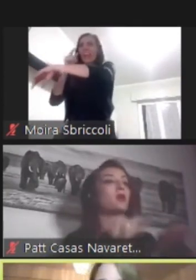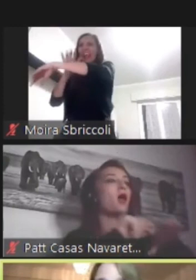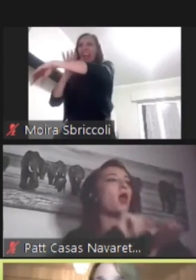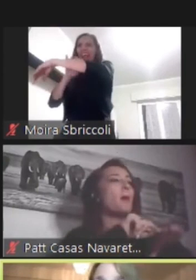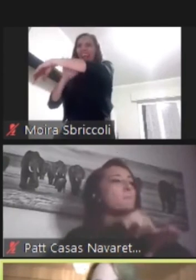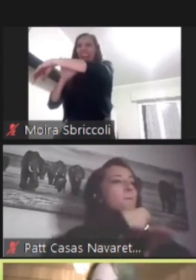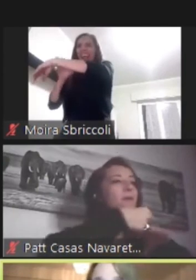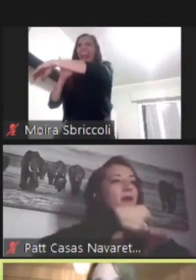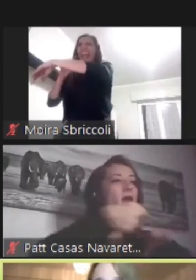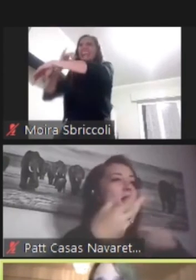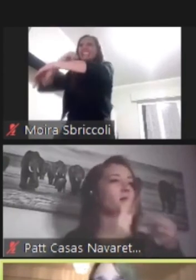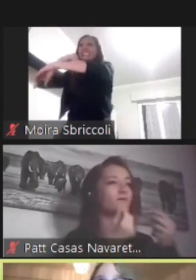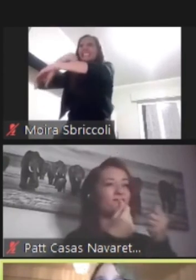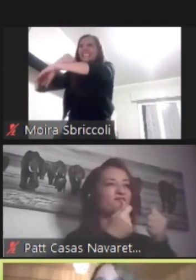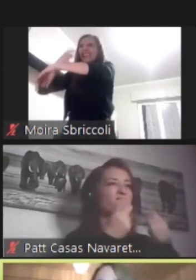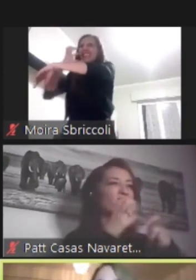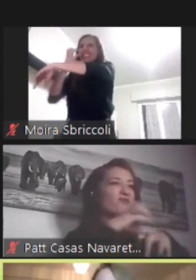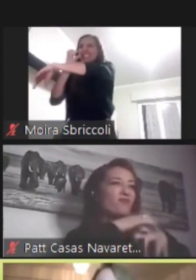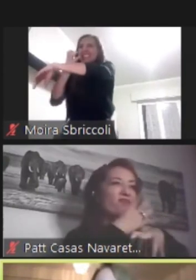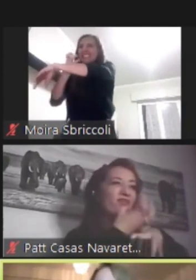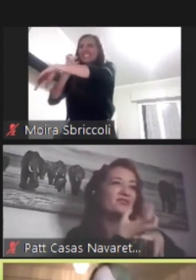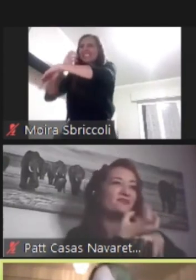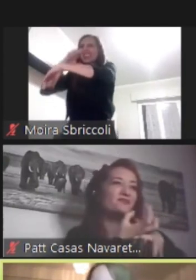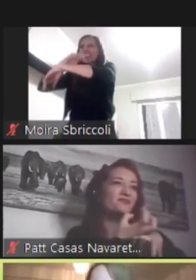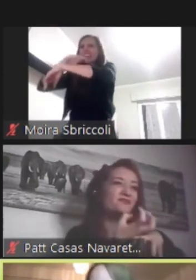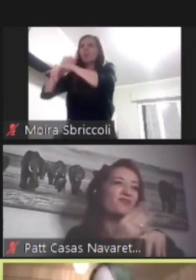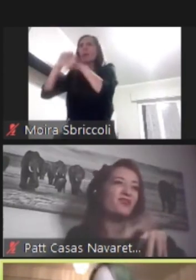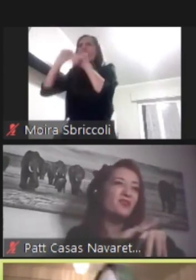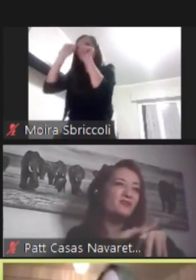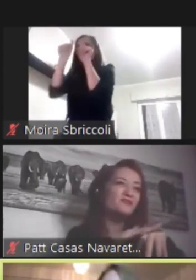Elite, I have noticed how